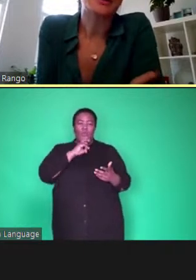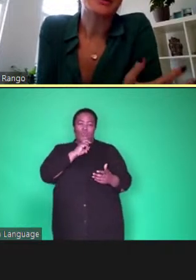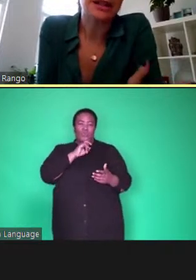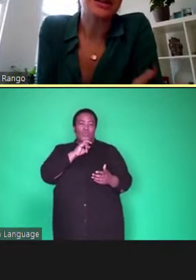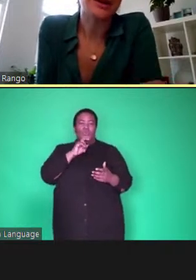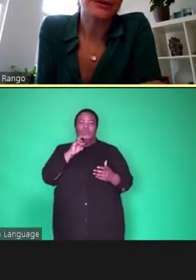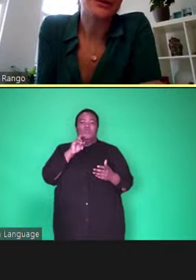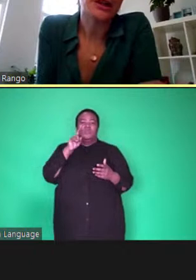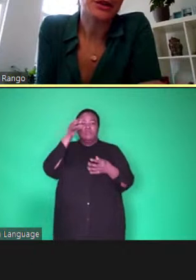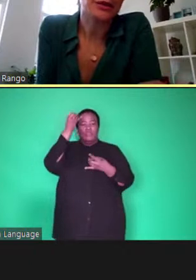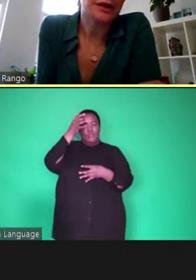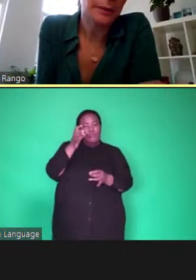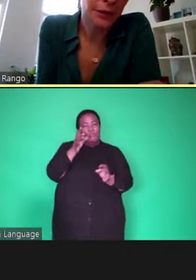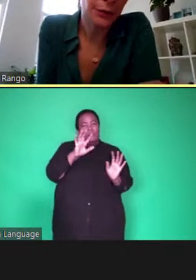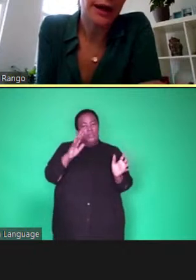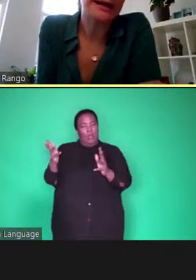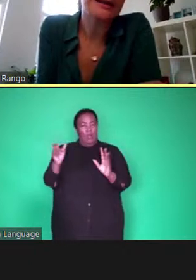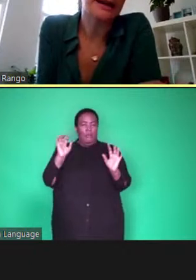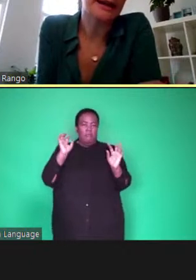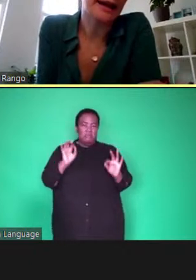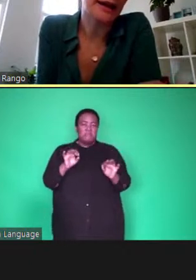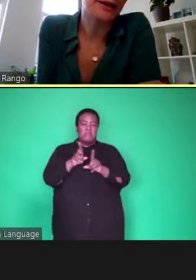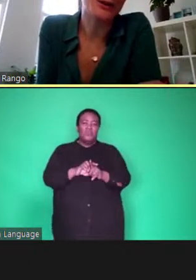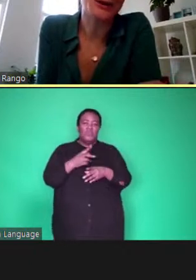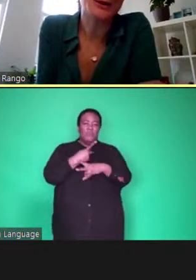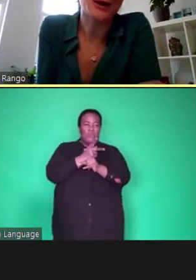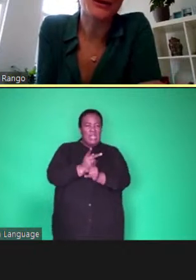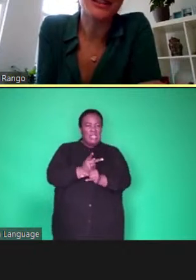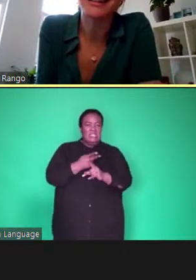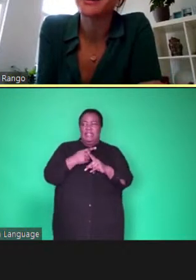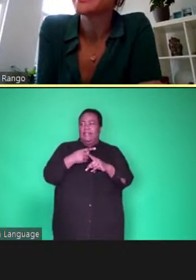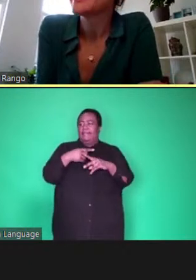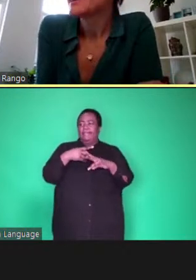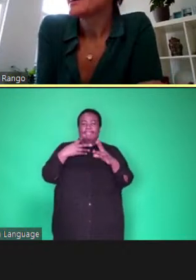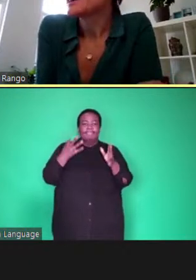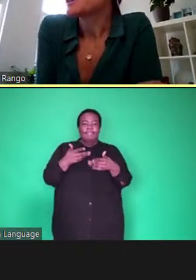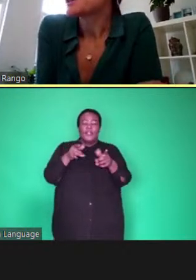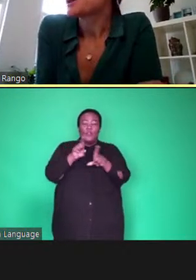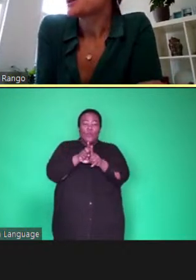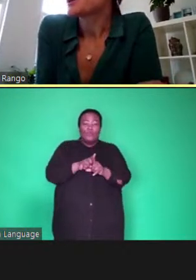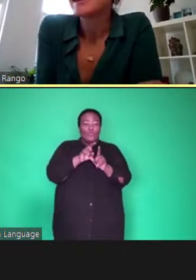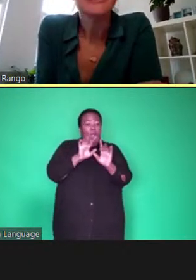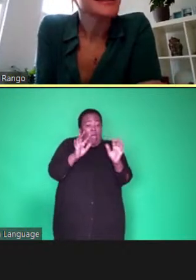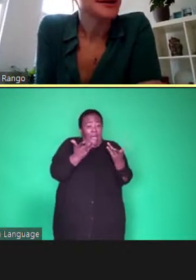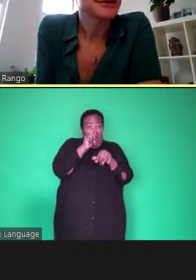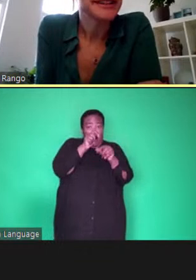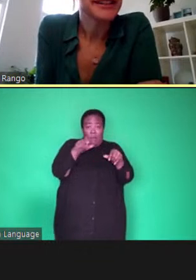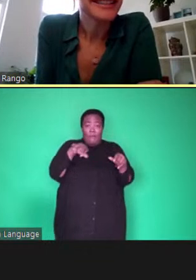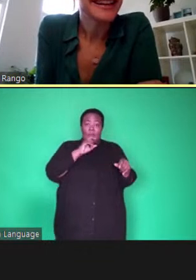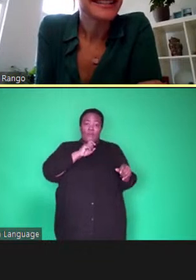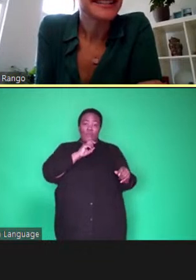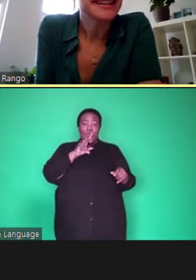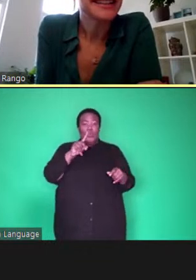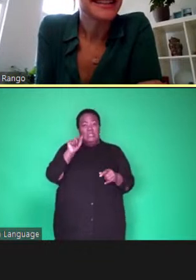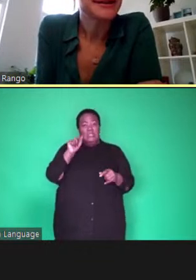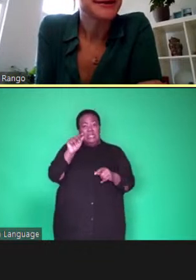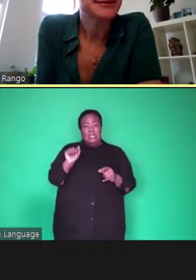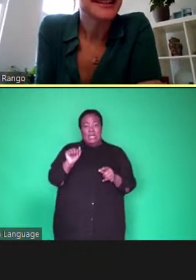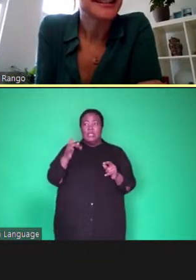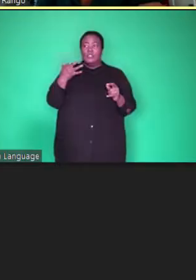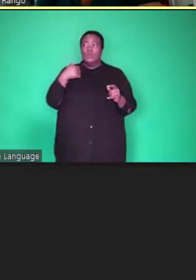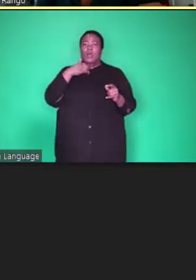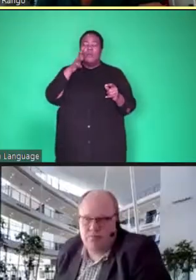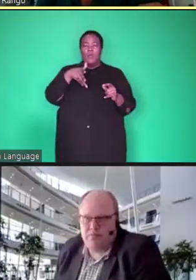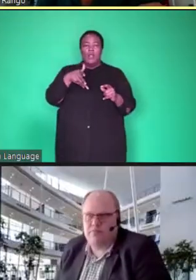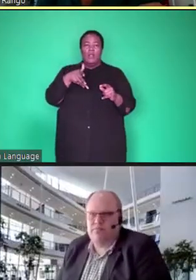and particularly around the protection of fundamental rights and ethical use of data. So yes, I will leave it at that. And thank